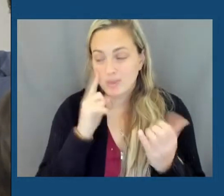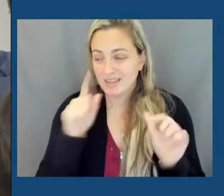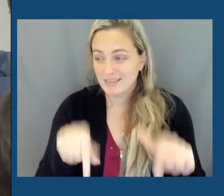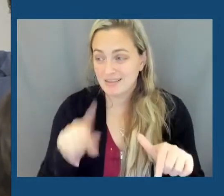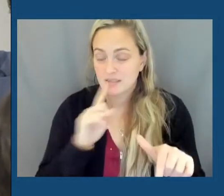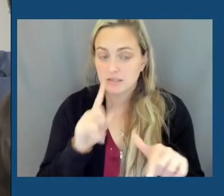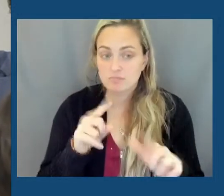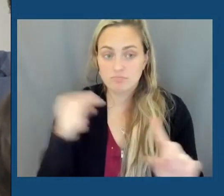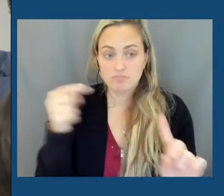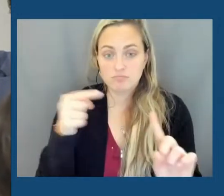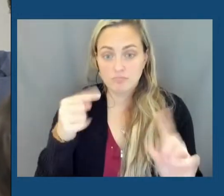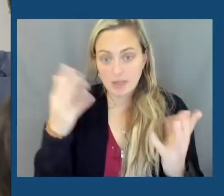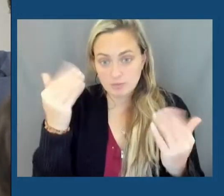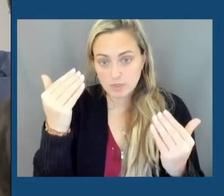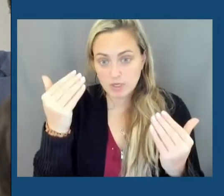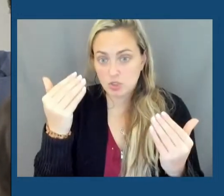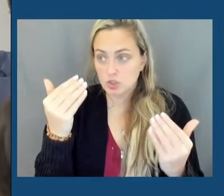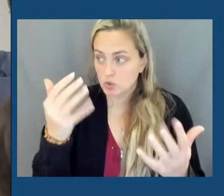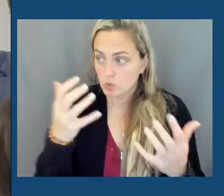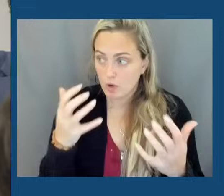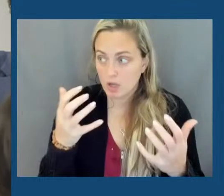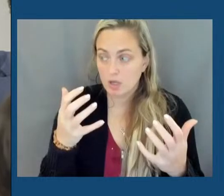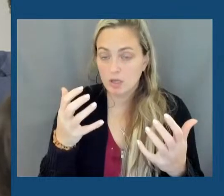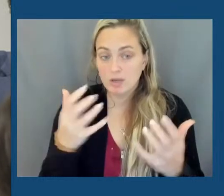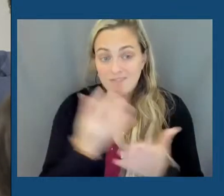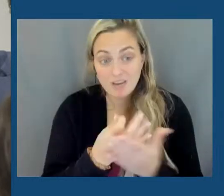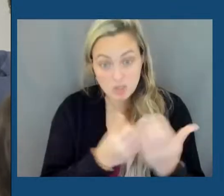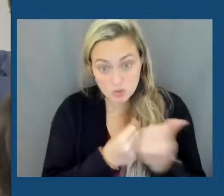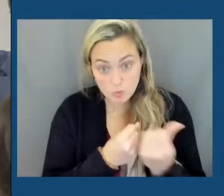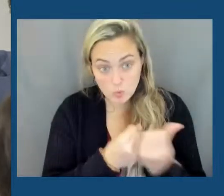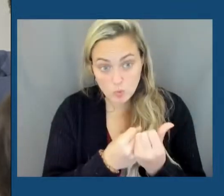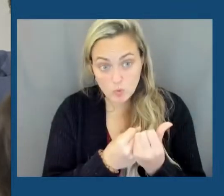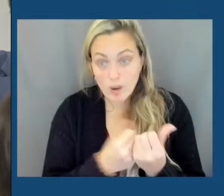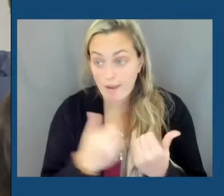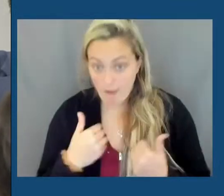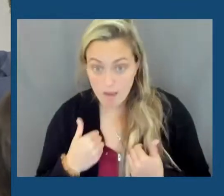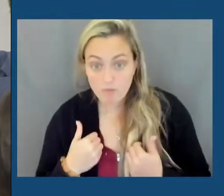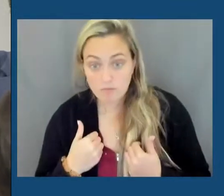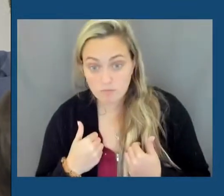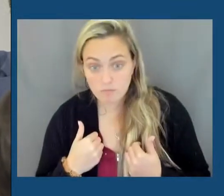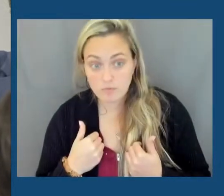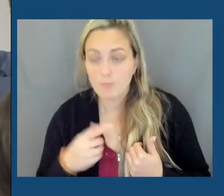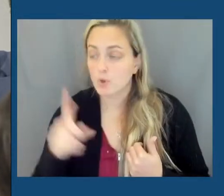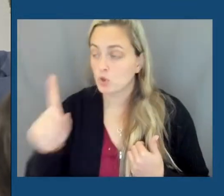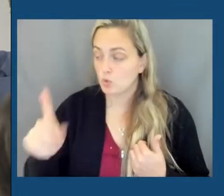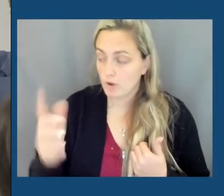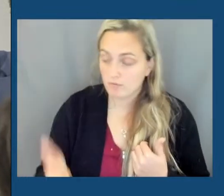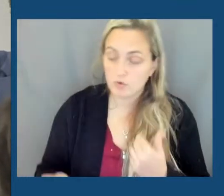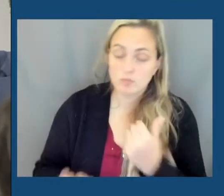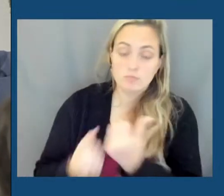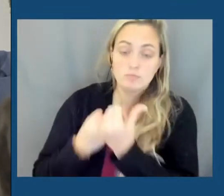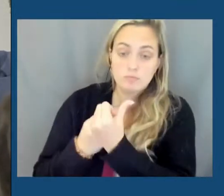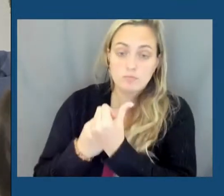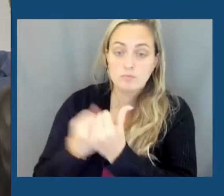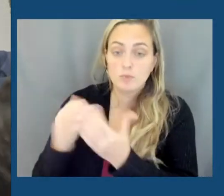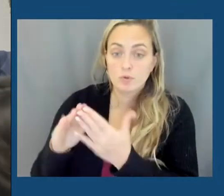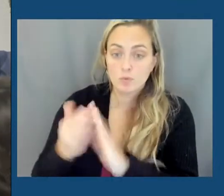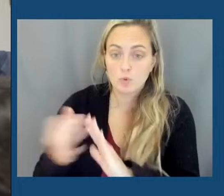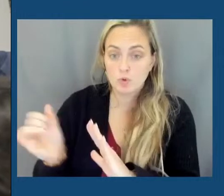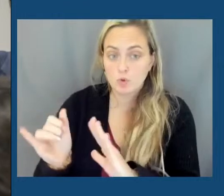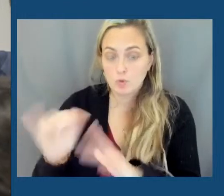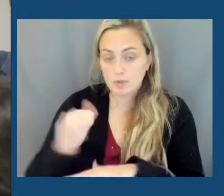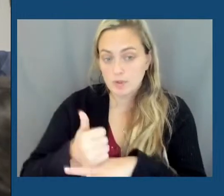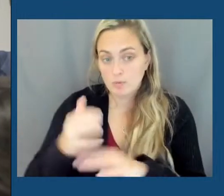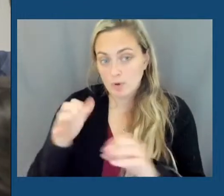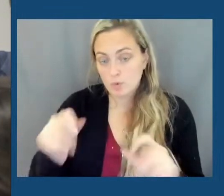my expectations are. You want financial support? I've got it. But you have to lift up the community and help create opportunities for the